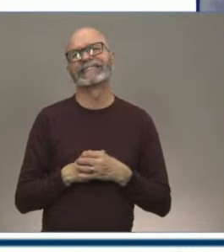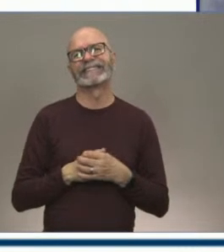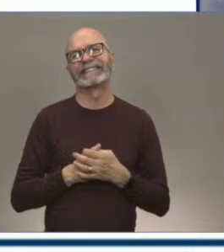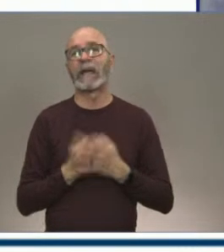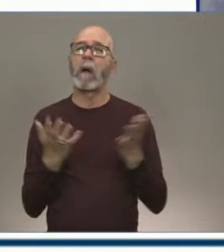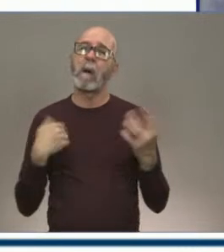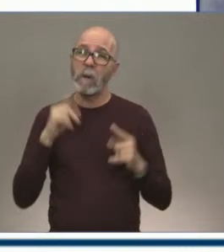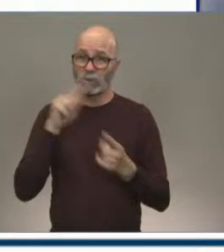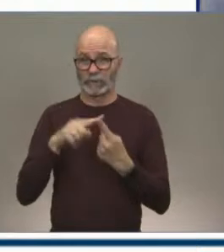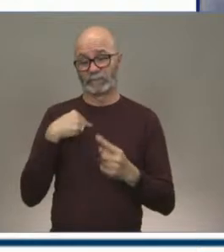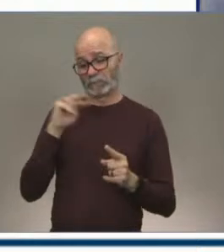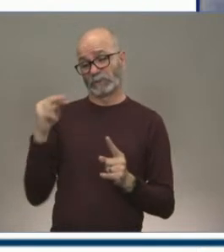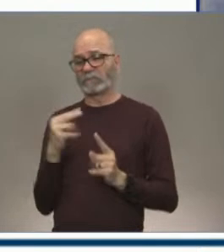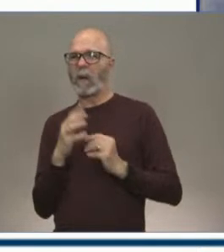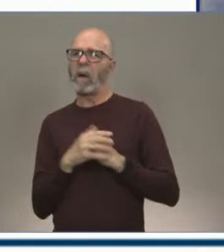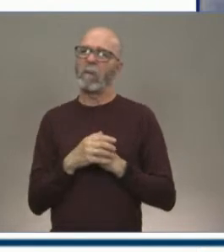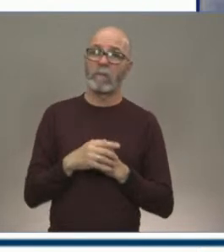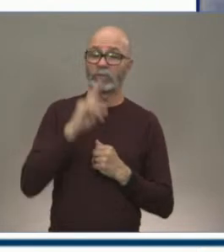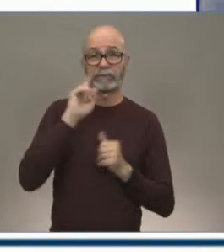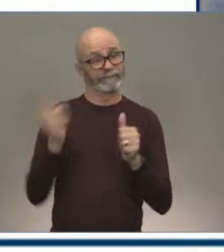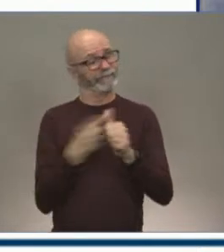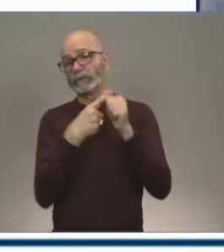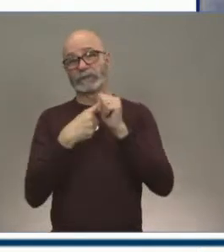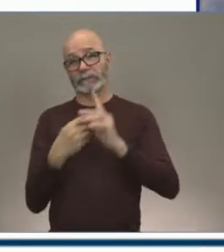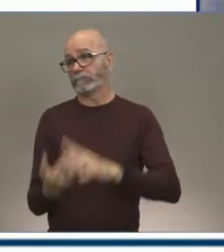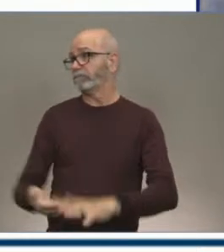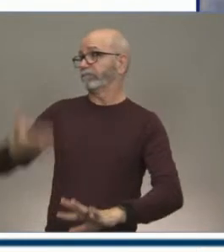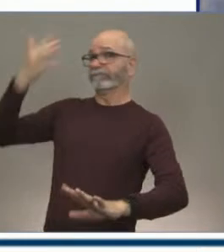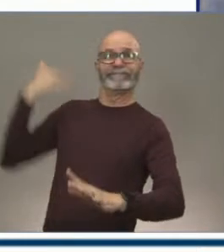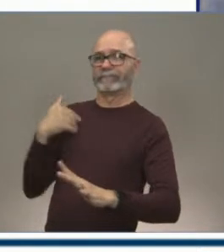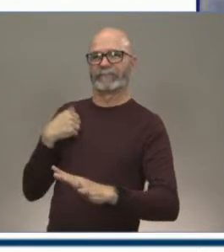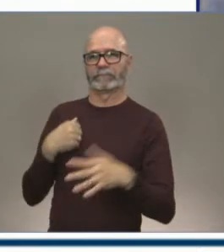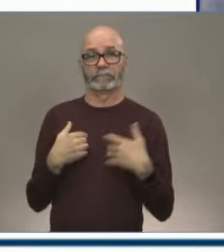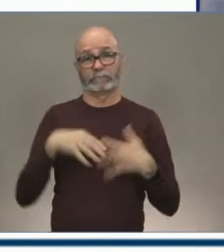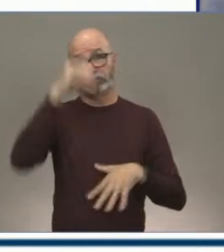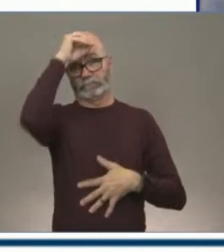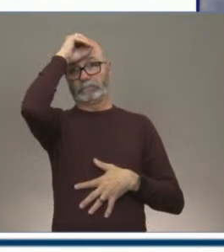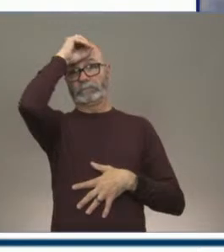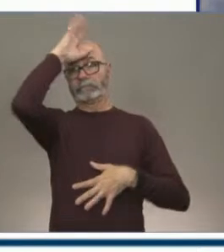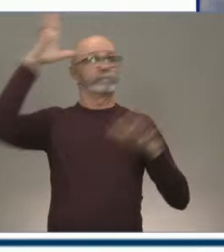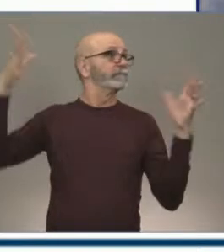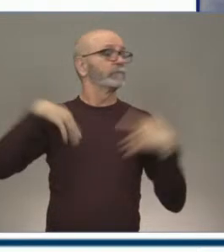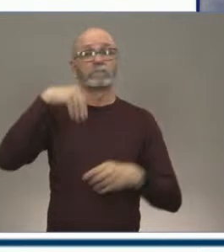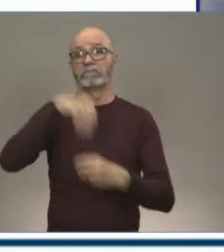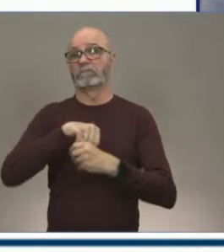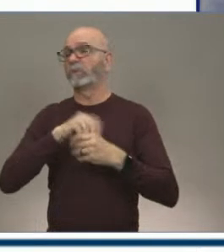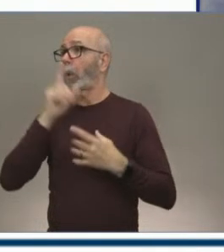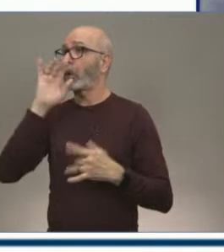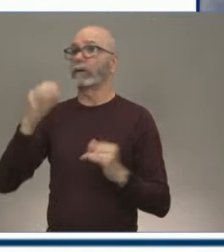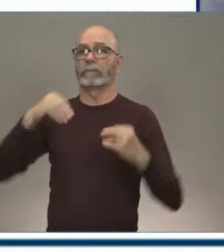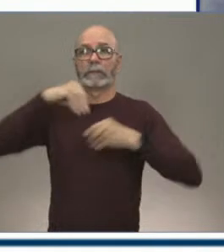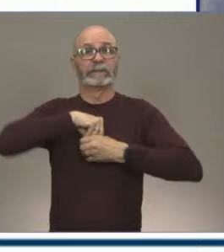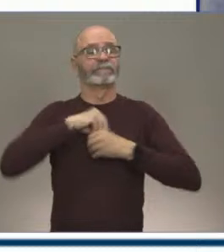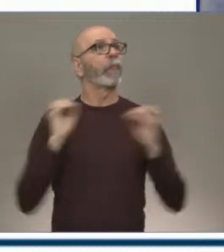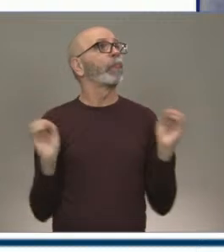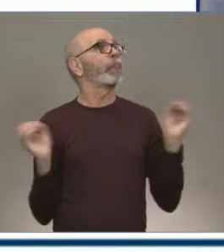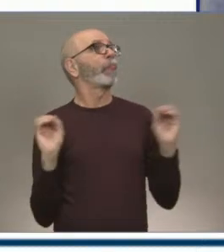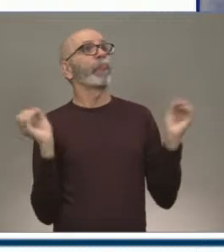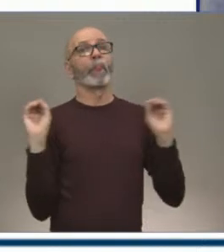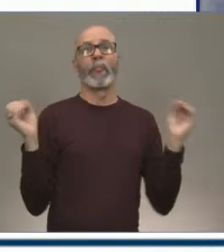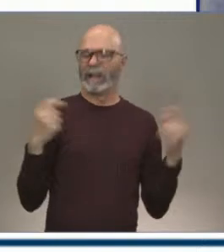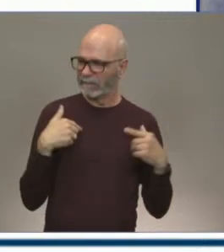obviously, when we started this journey, we didn't know about asymptomatic patients. It was a belief they couldn't pass on that virus. I